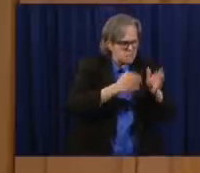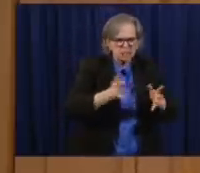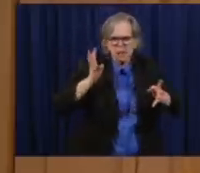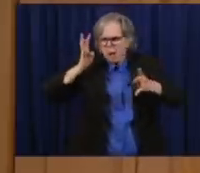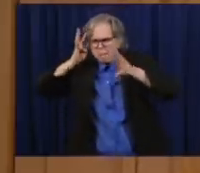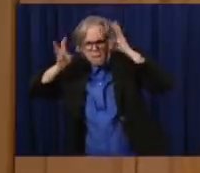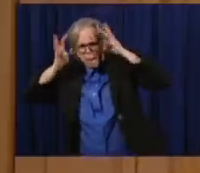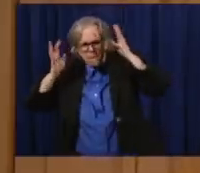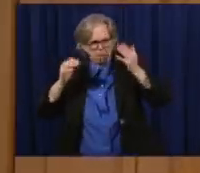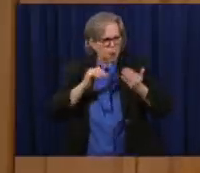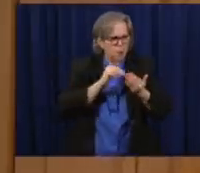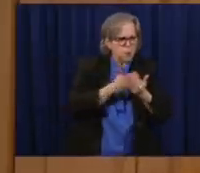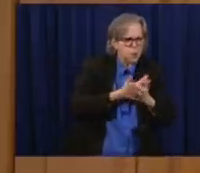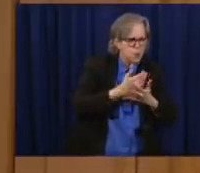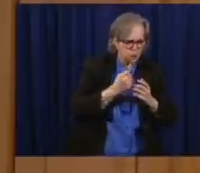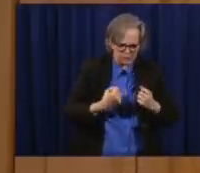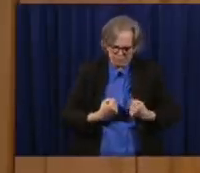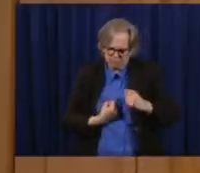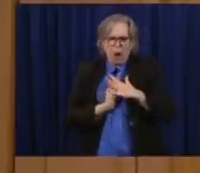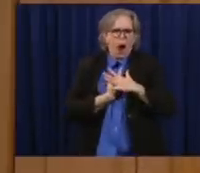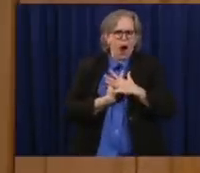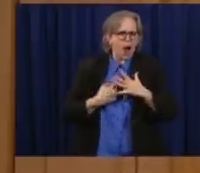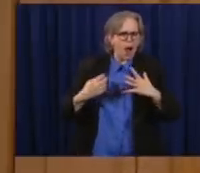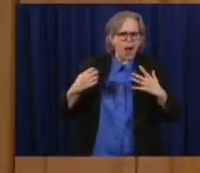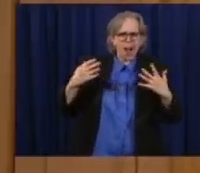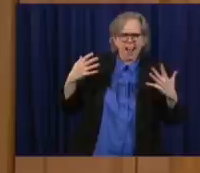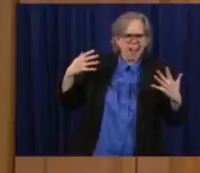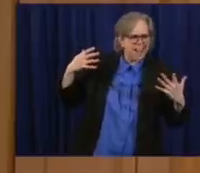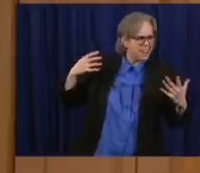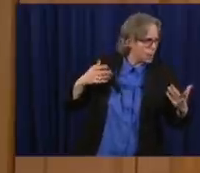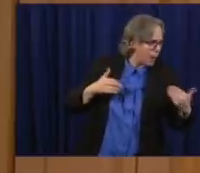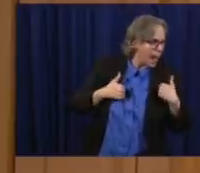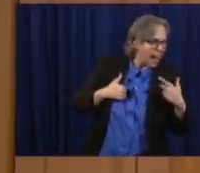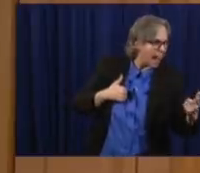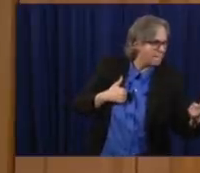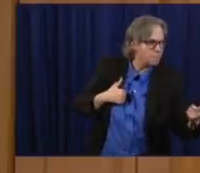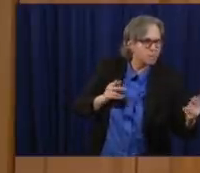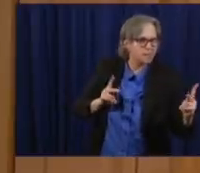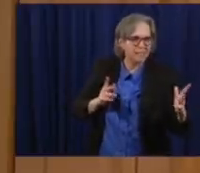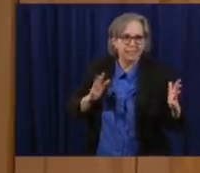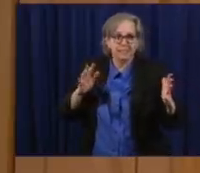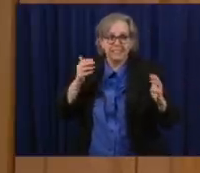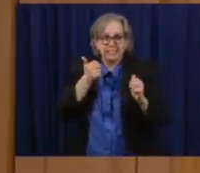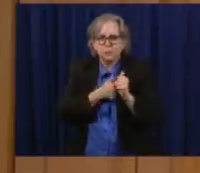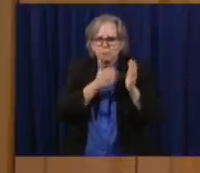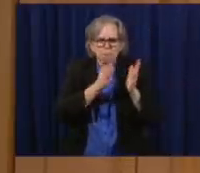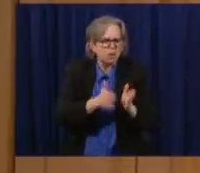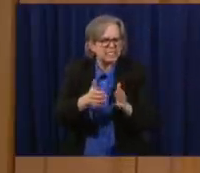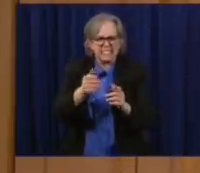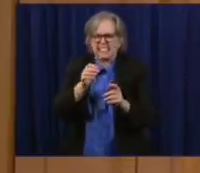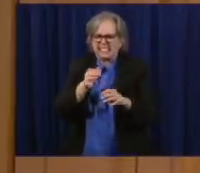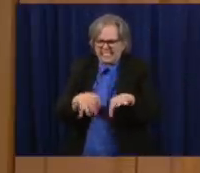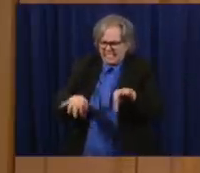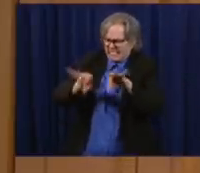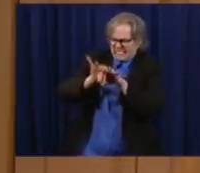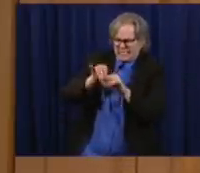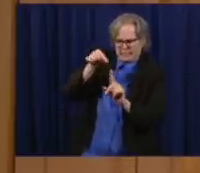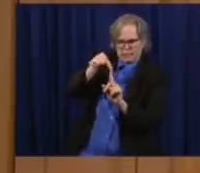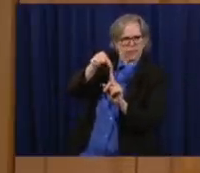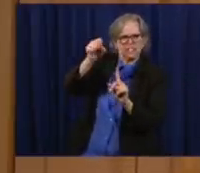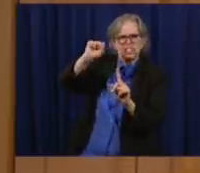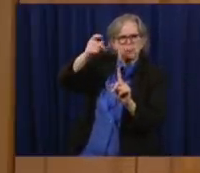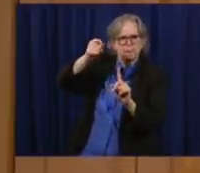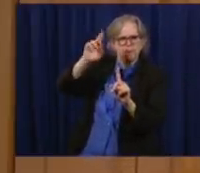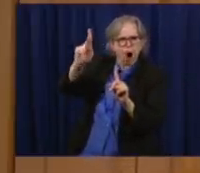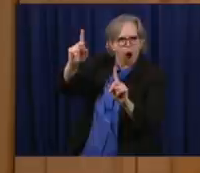there watching this, each of us really is a spark. And whether someone sees it or doesn't see it, I've